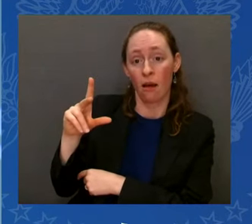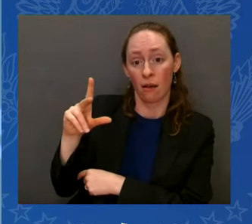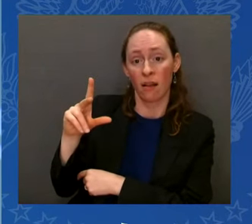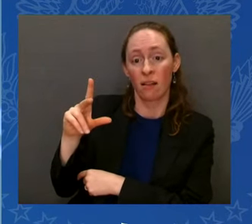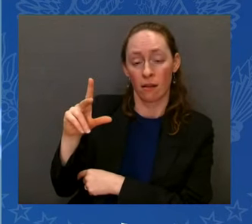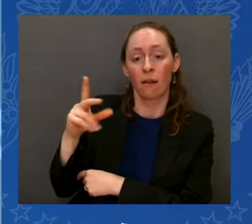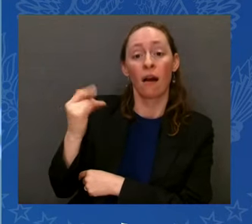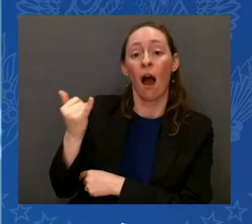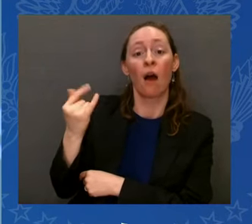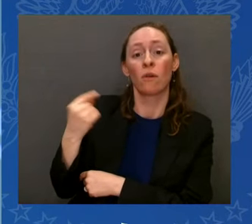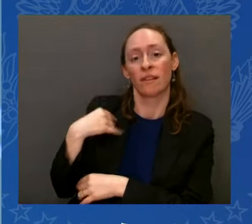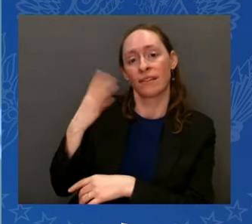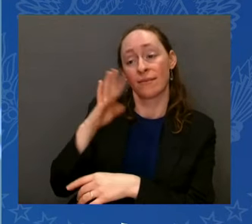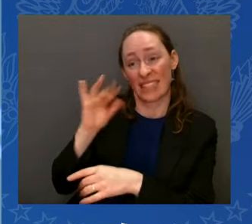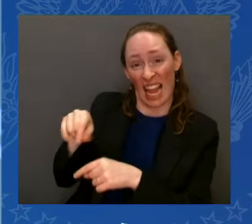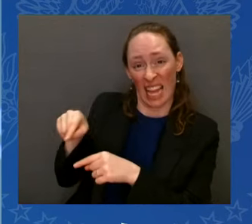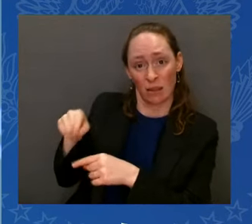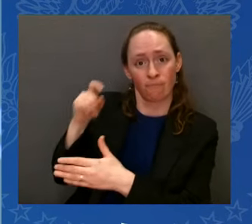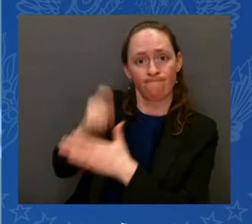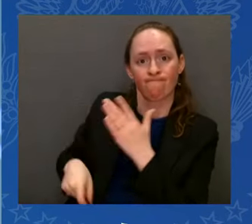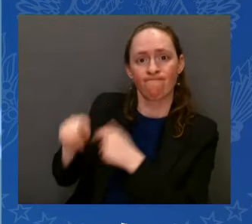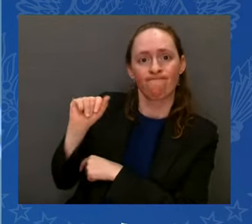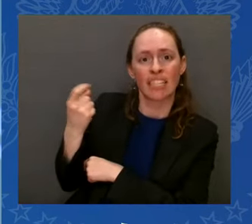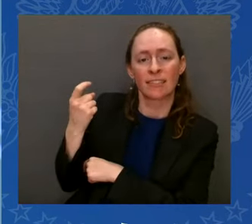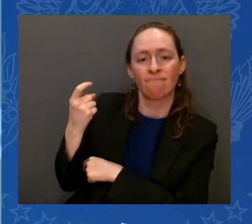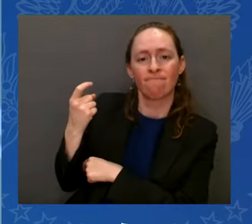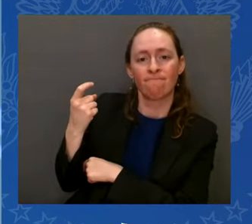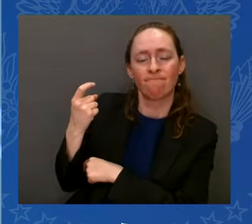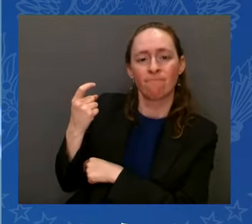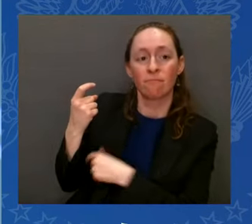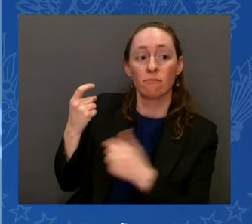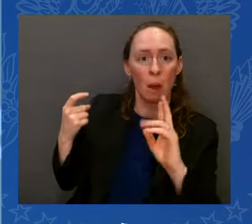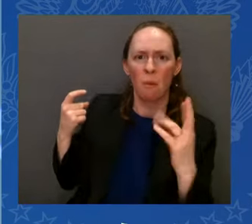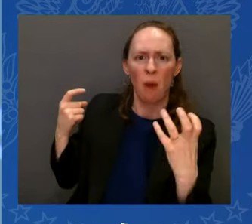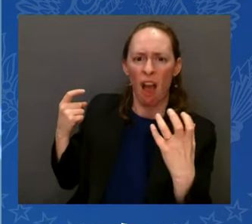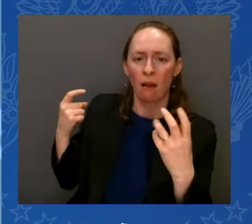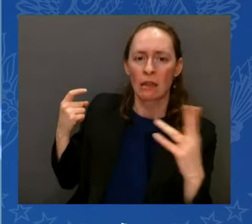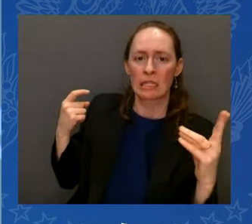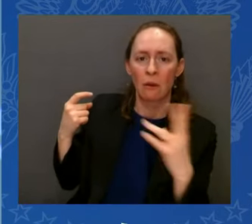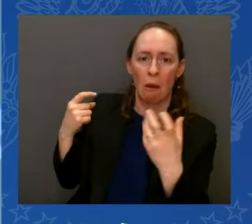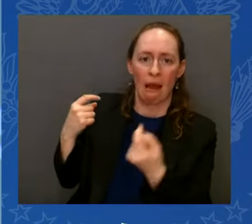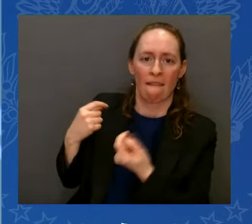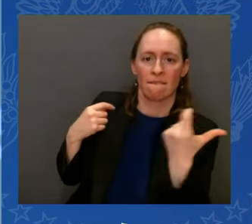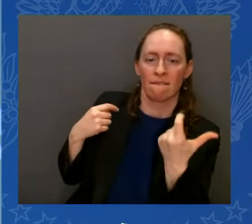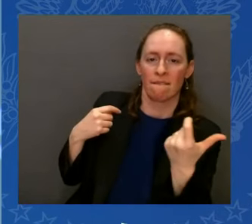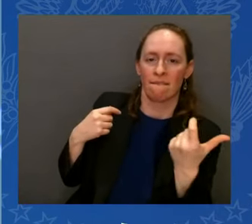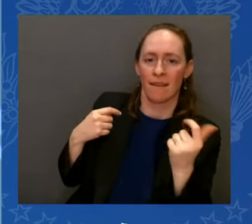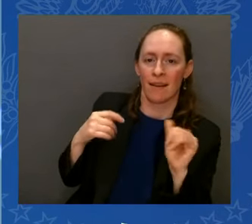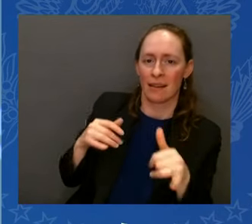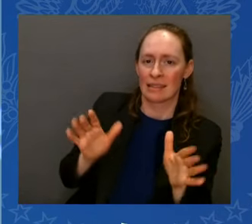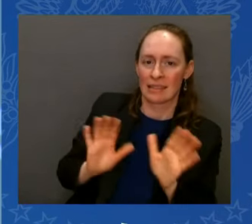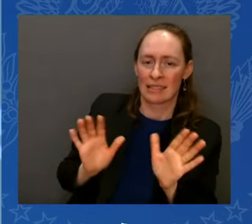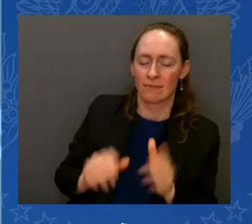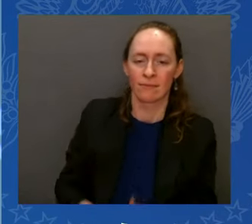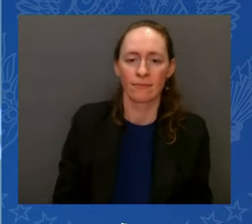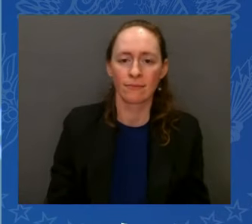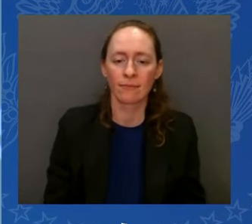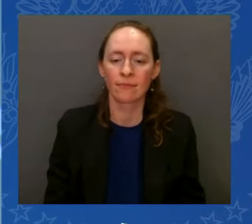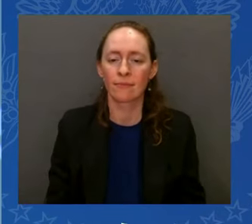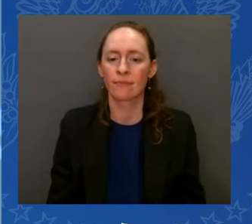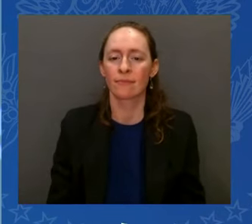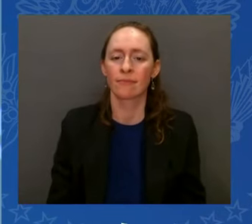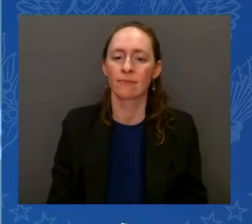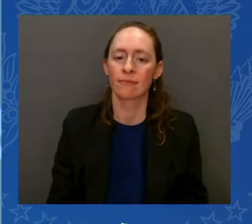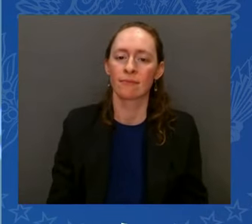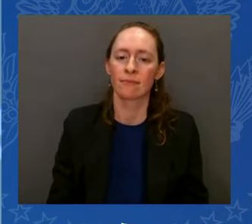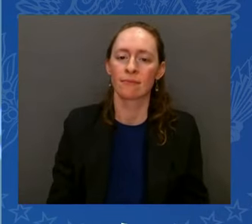cuts from the previous 4 years, which cost $2.7 trillion in the deficit.